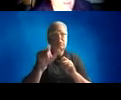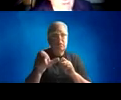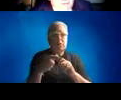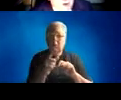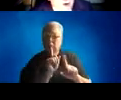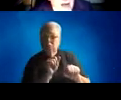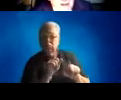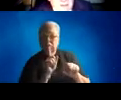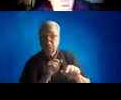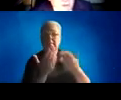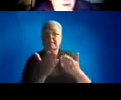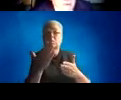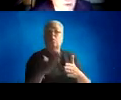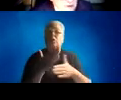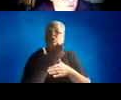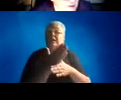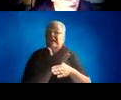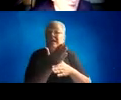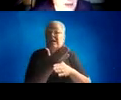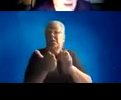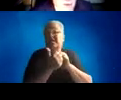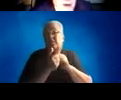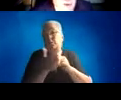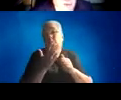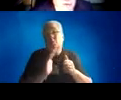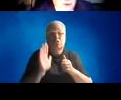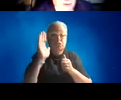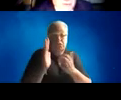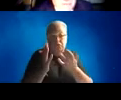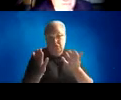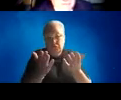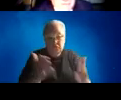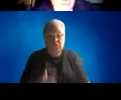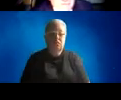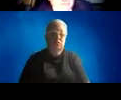You could maybe put your hands up if you want, if you've got something to say on that, and we'll come to a few of you.